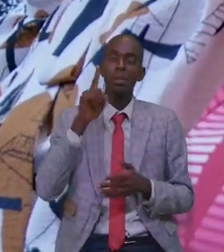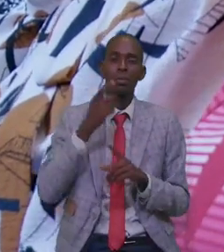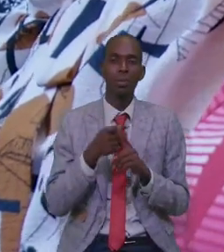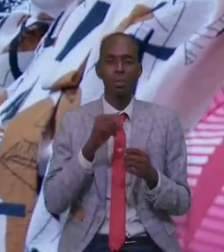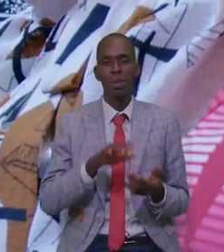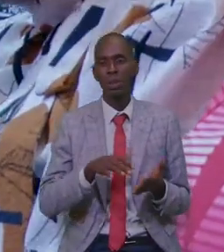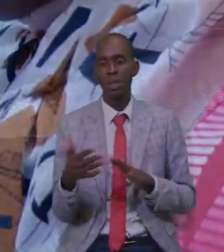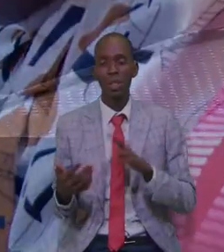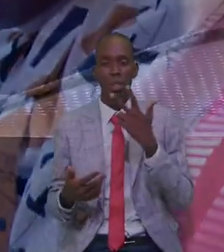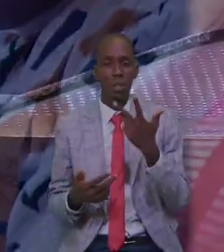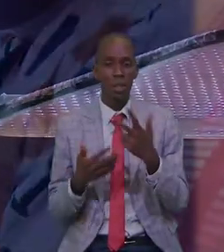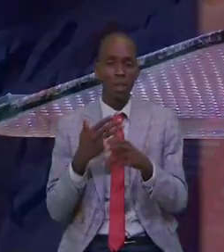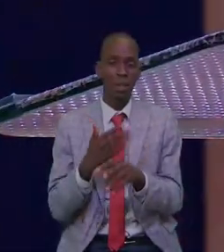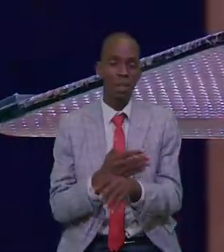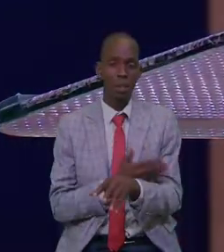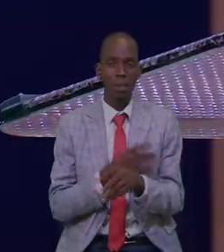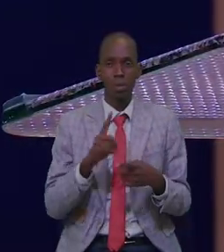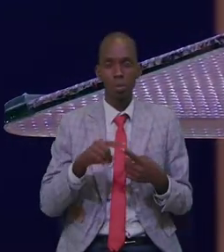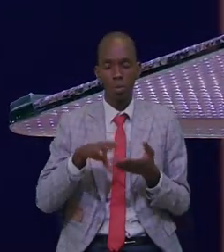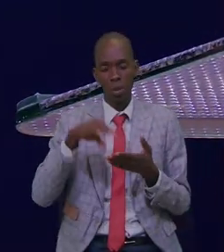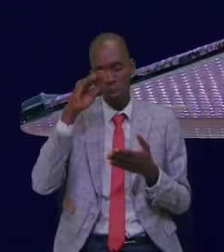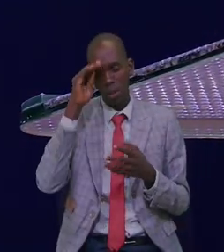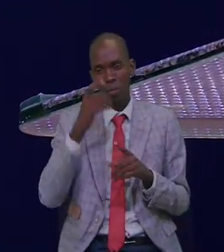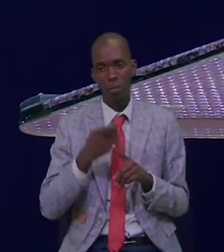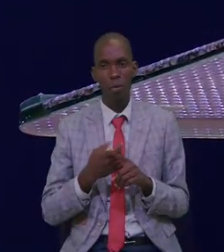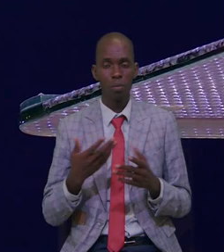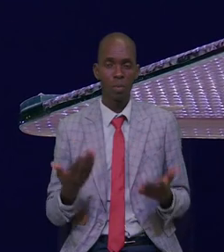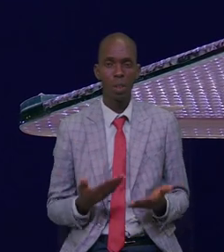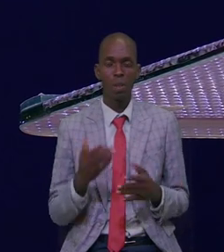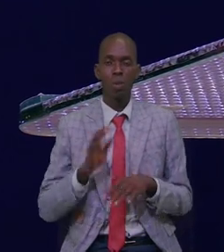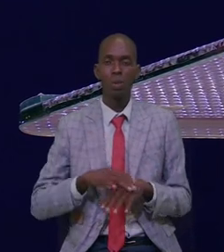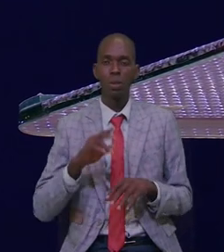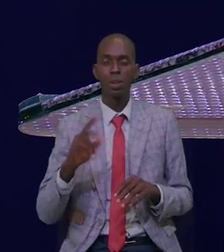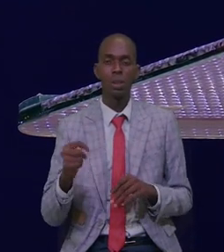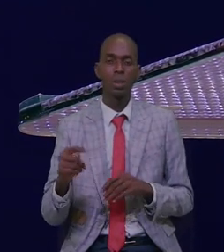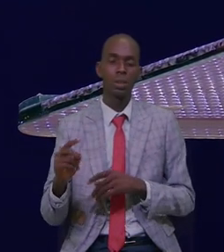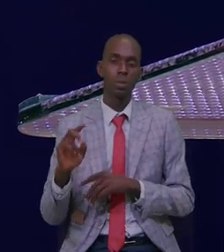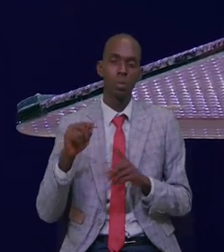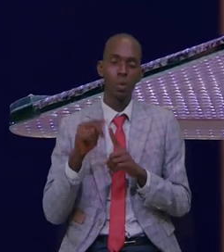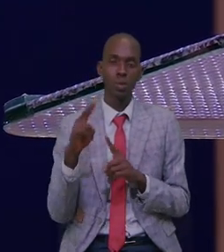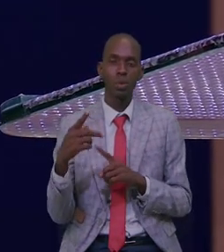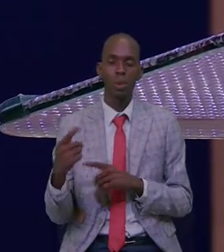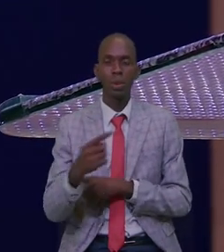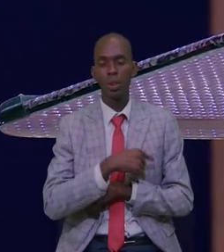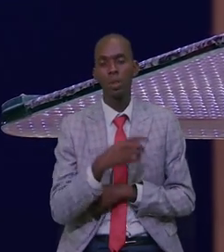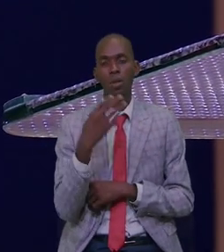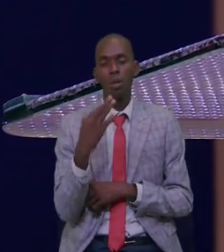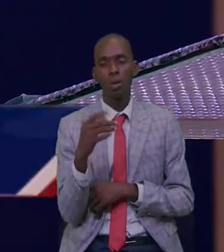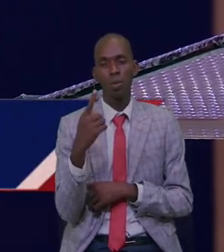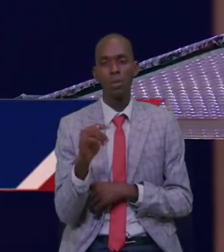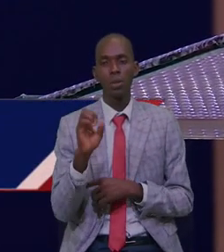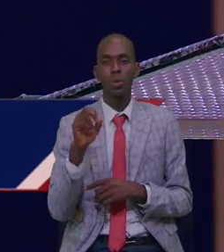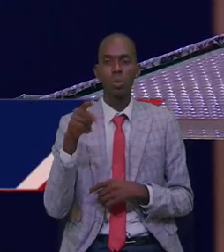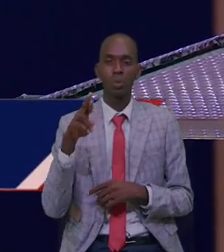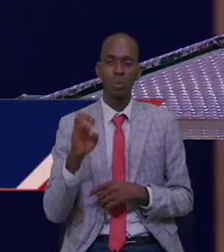looking at here concerning the supreme, the day of the supreme stone. Number one, the appointed day for